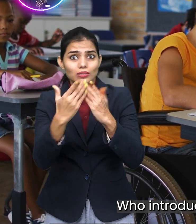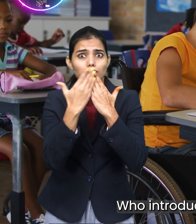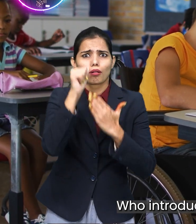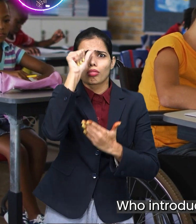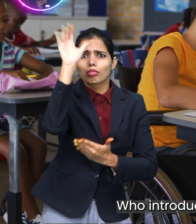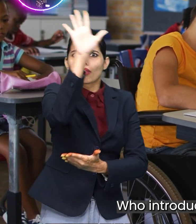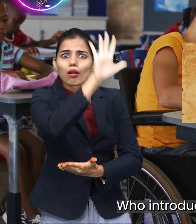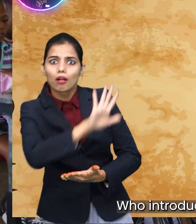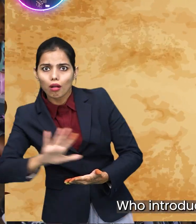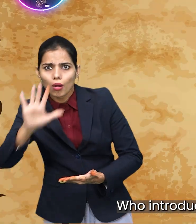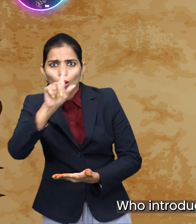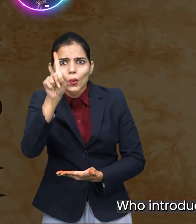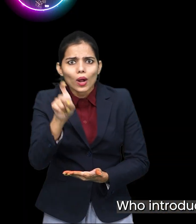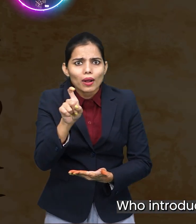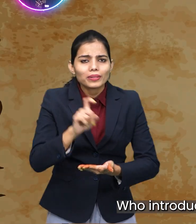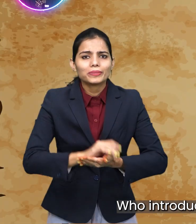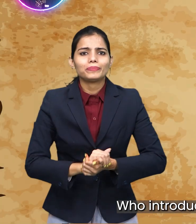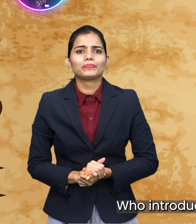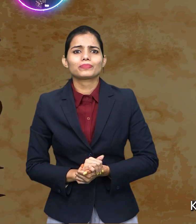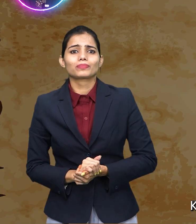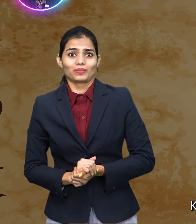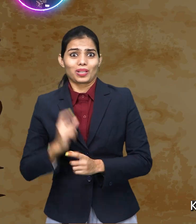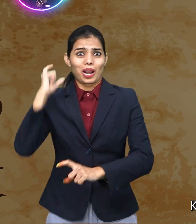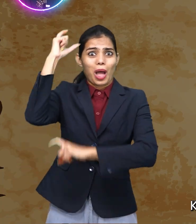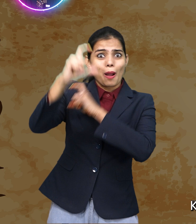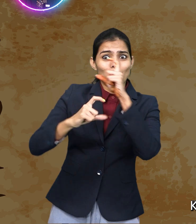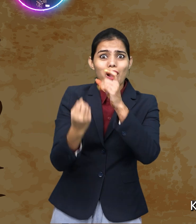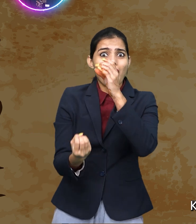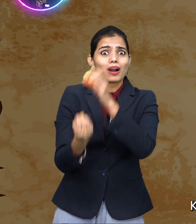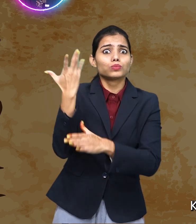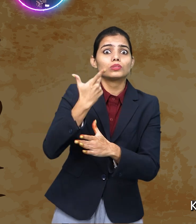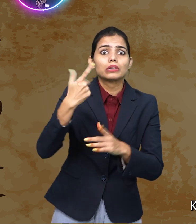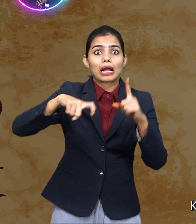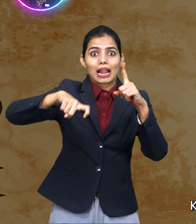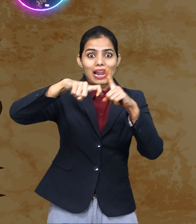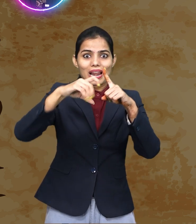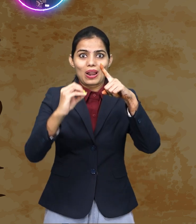special education in India? Kothari Commission,